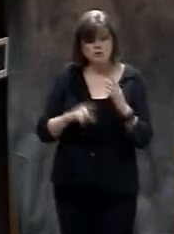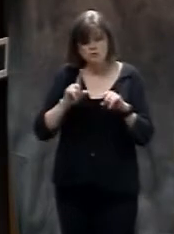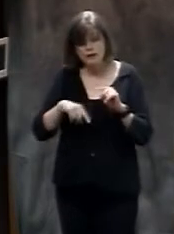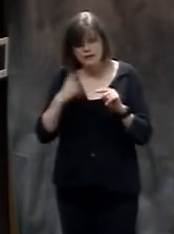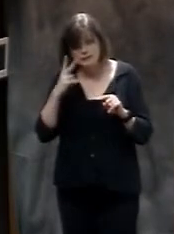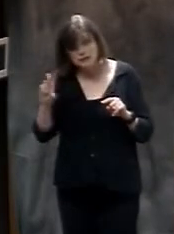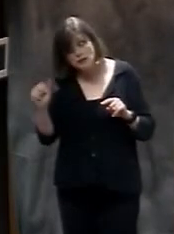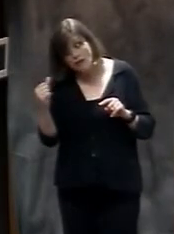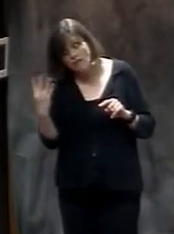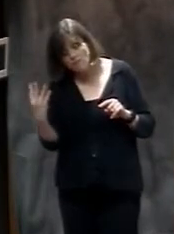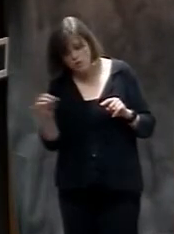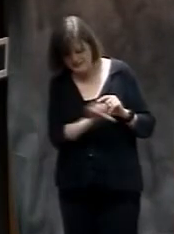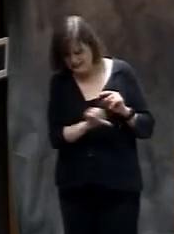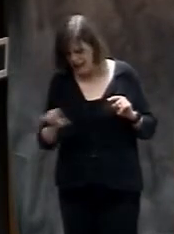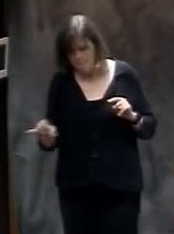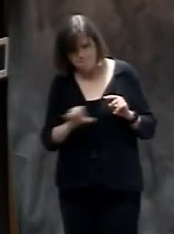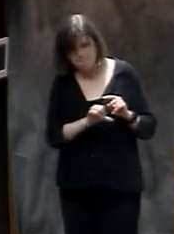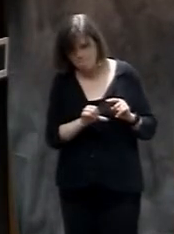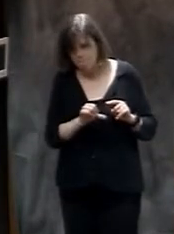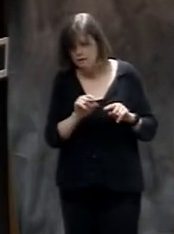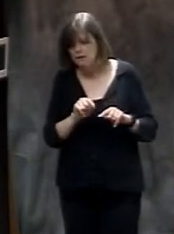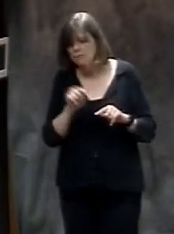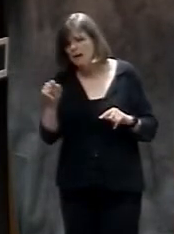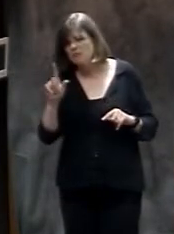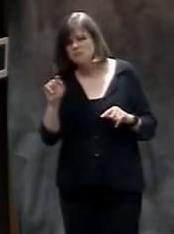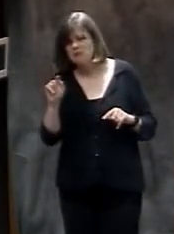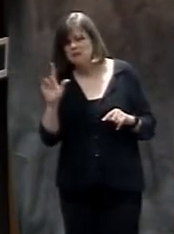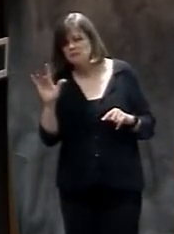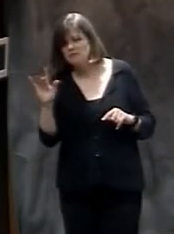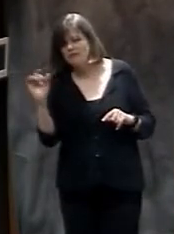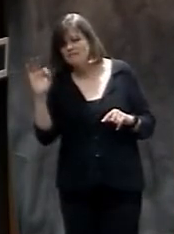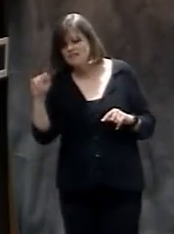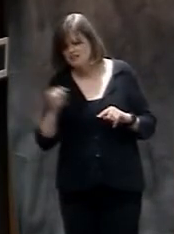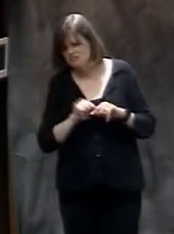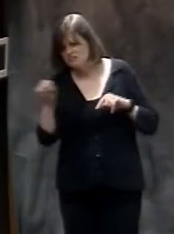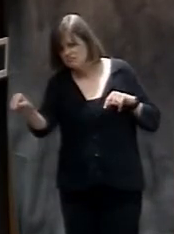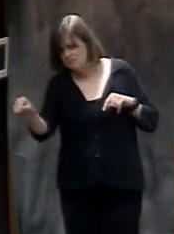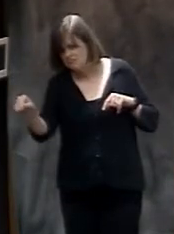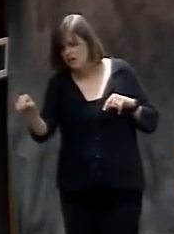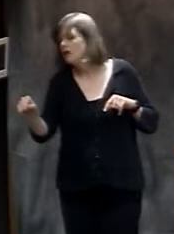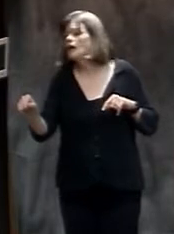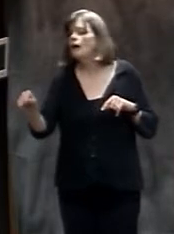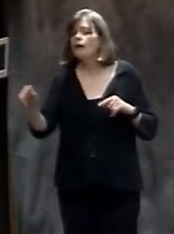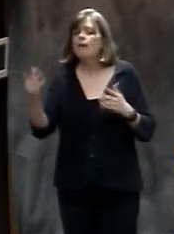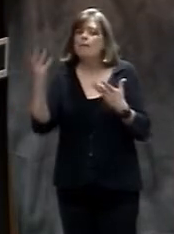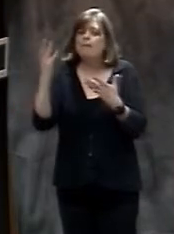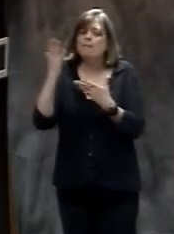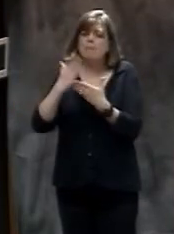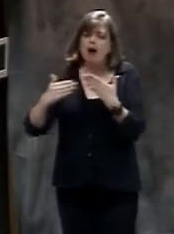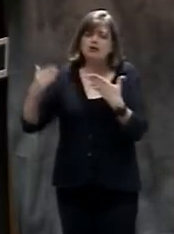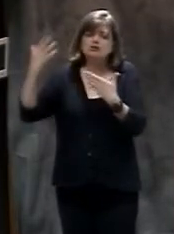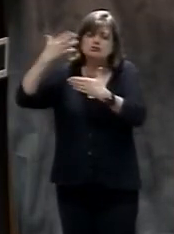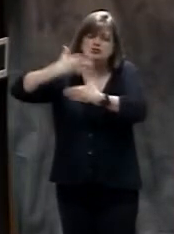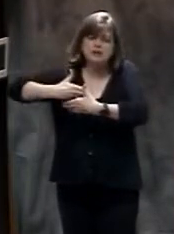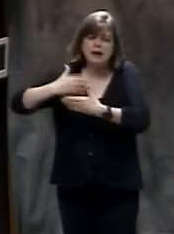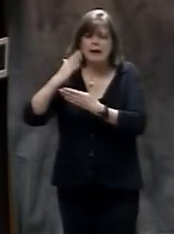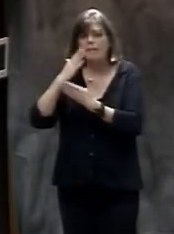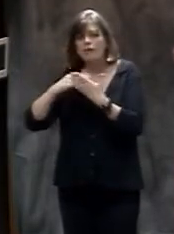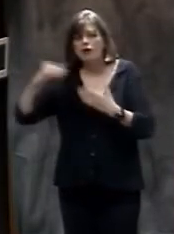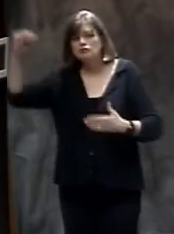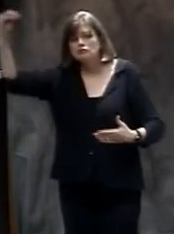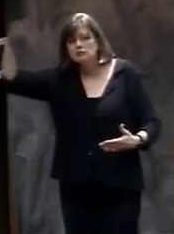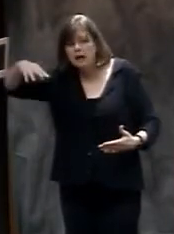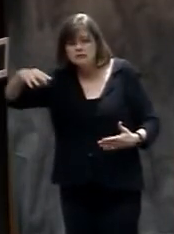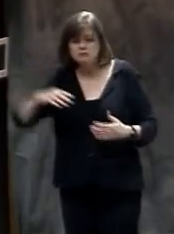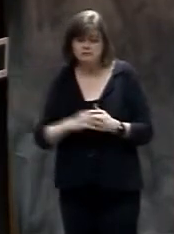containers on the same premise about 20, 25 feet away. And those are in partial sunlight. So they're kind of partially shaded. They're